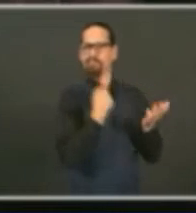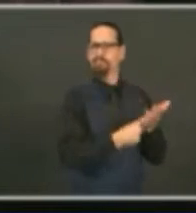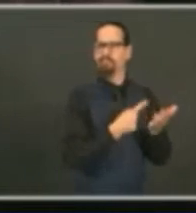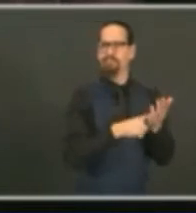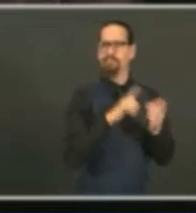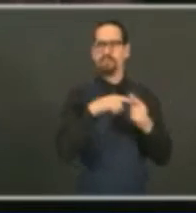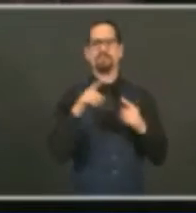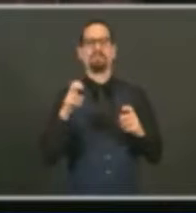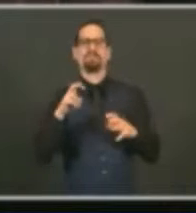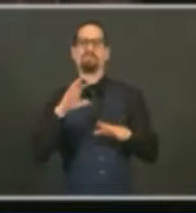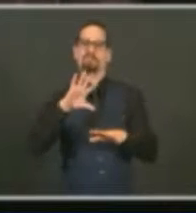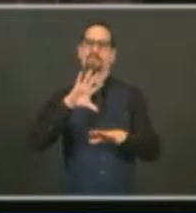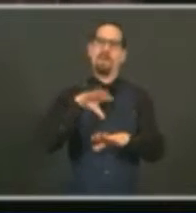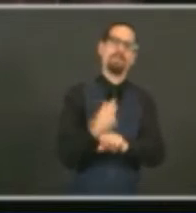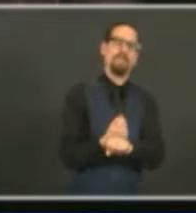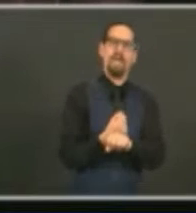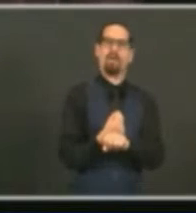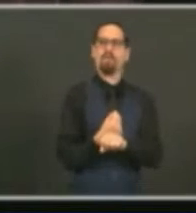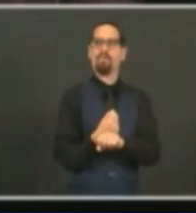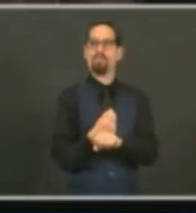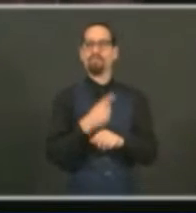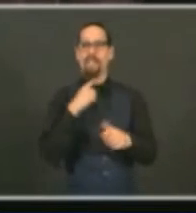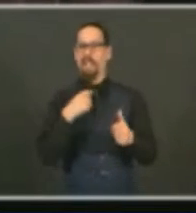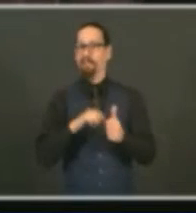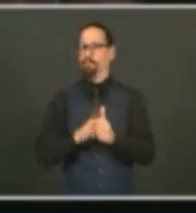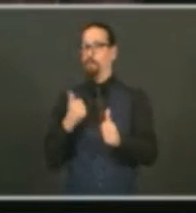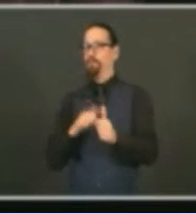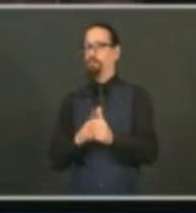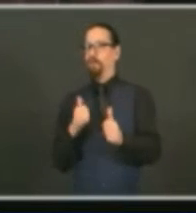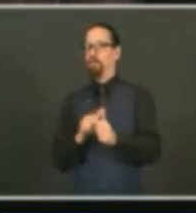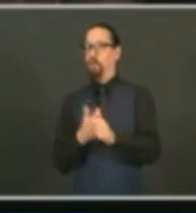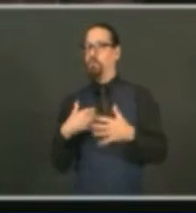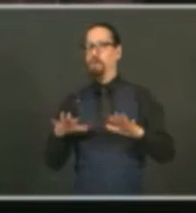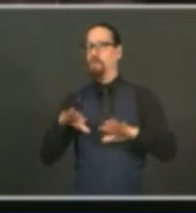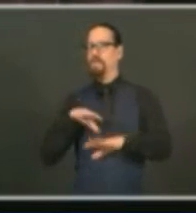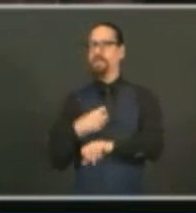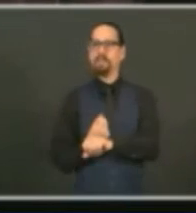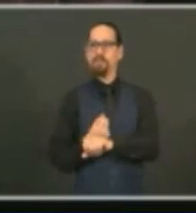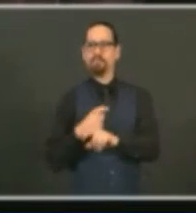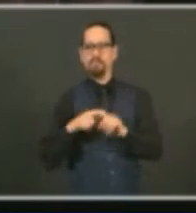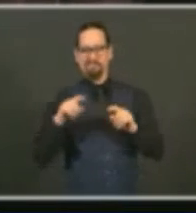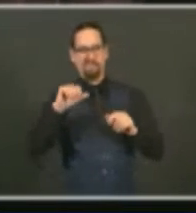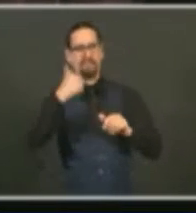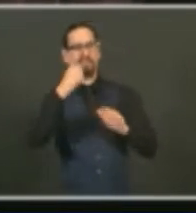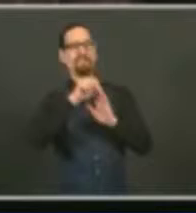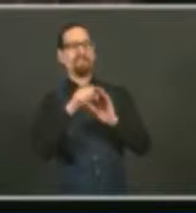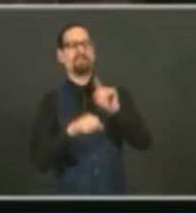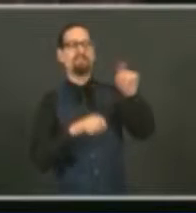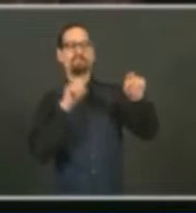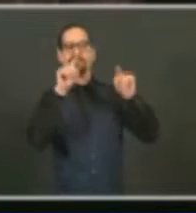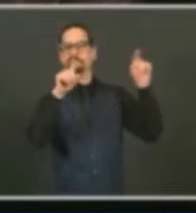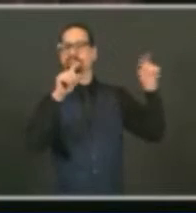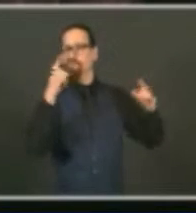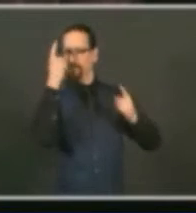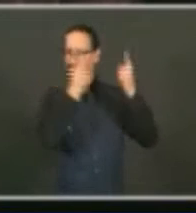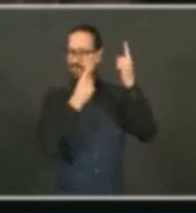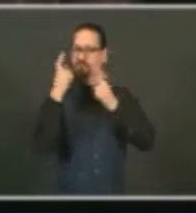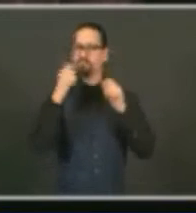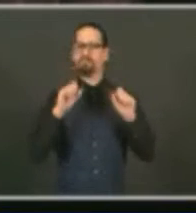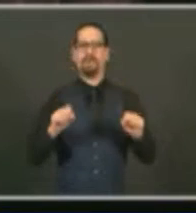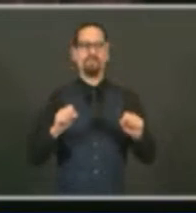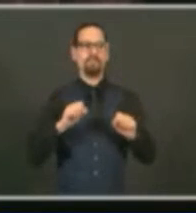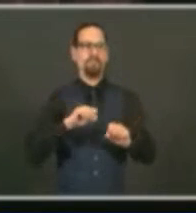states that are moving in that direction. Is there a likelihood that's going to happen here? I can.